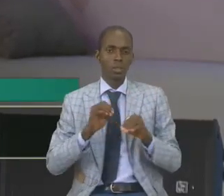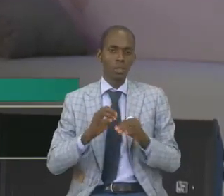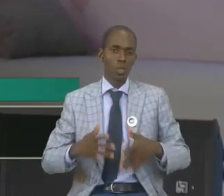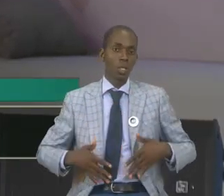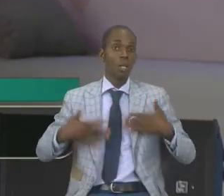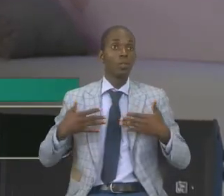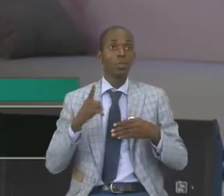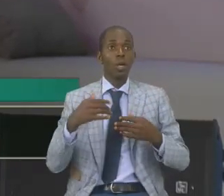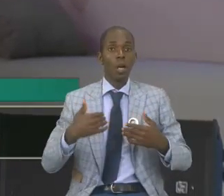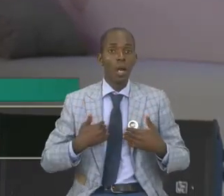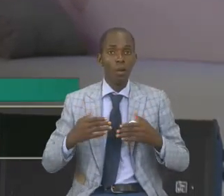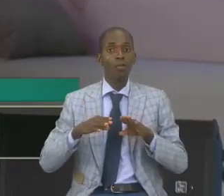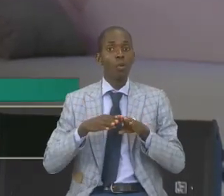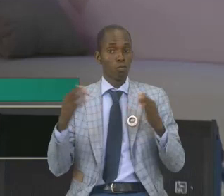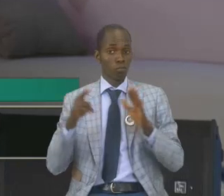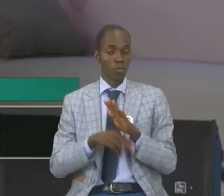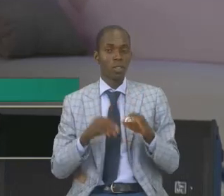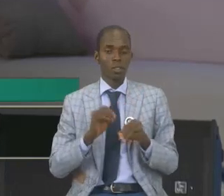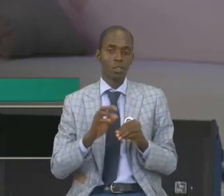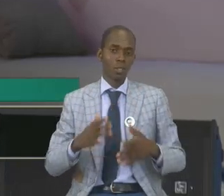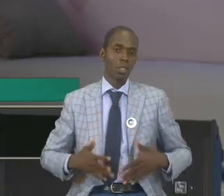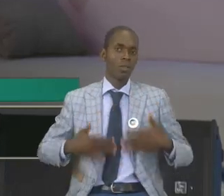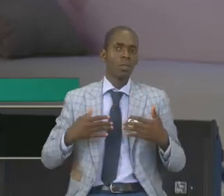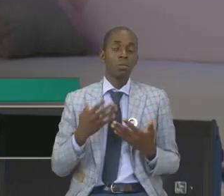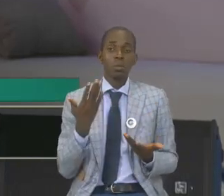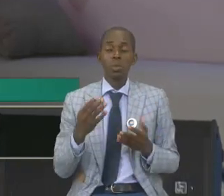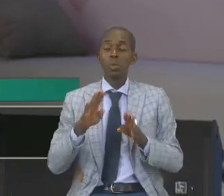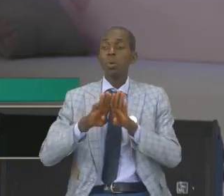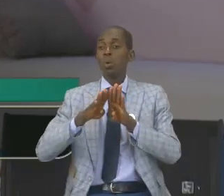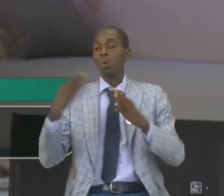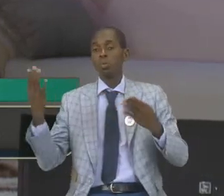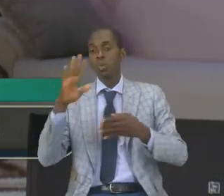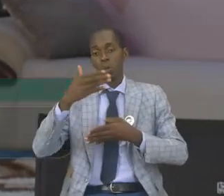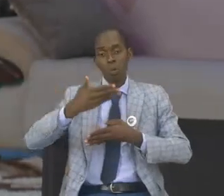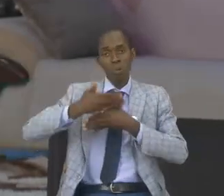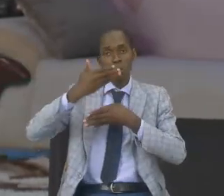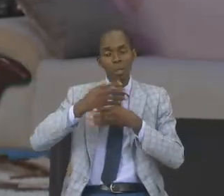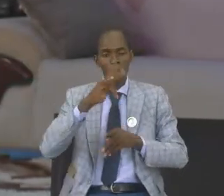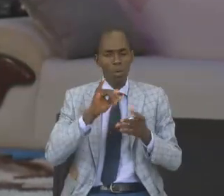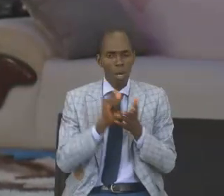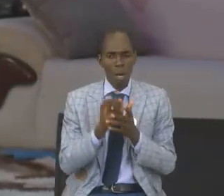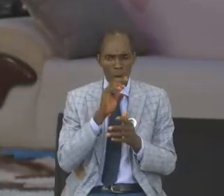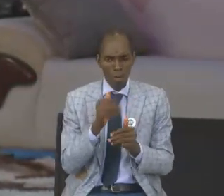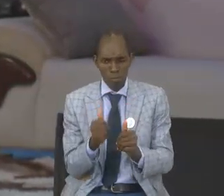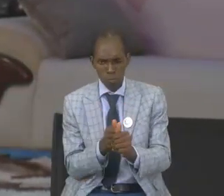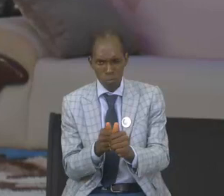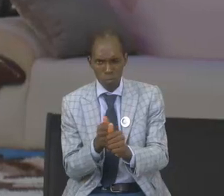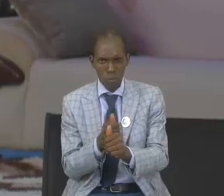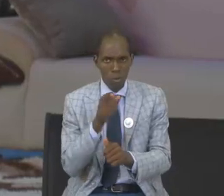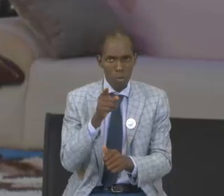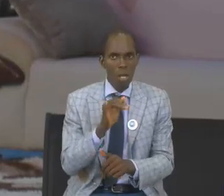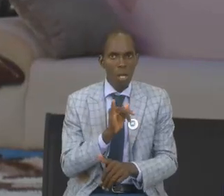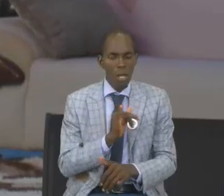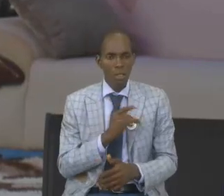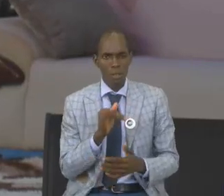your windows, you kneel down, even though they are watching you and they are trailing you, and they are saying, I